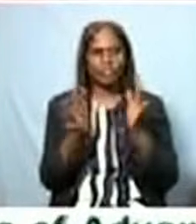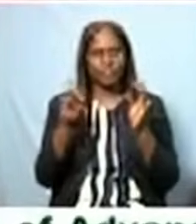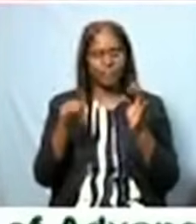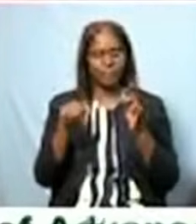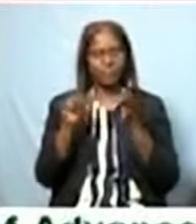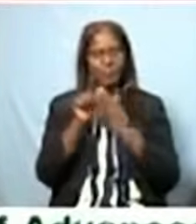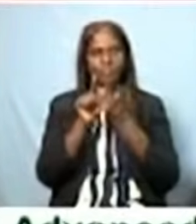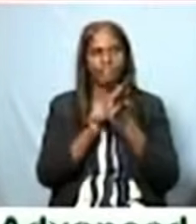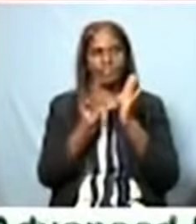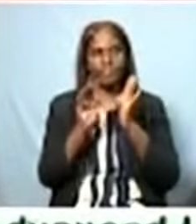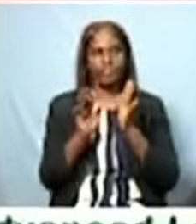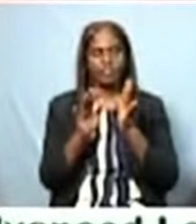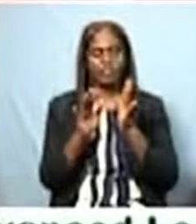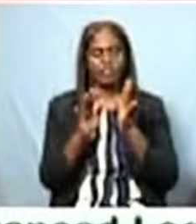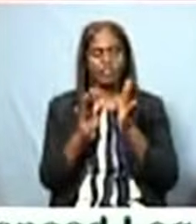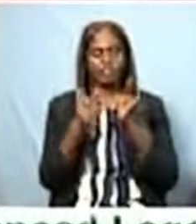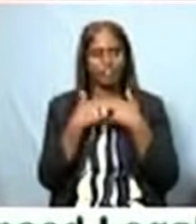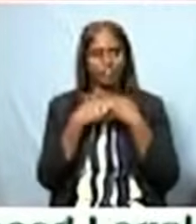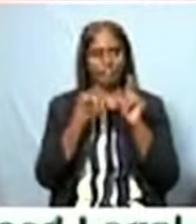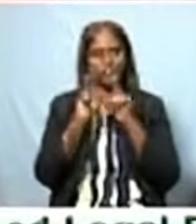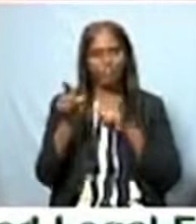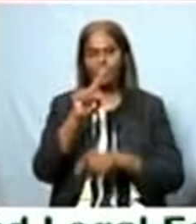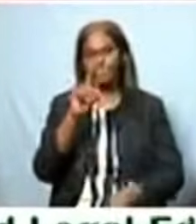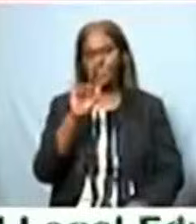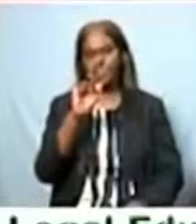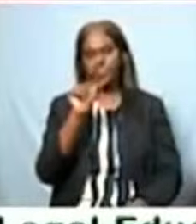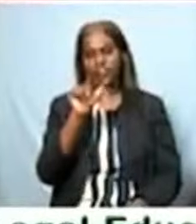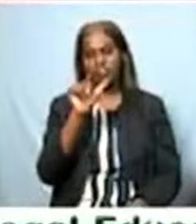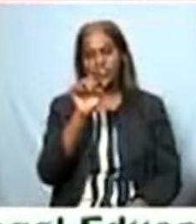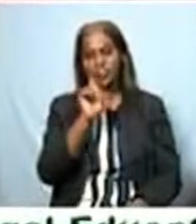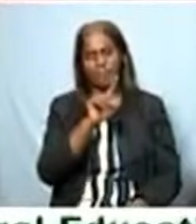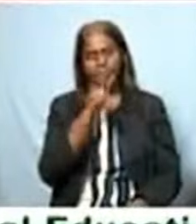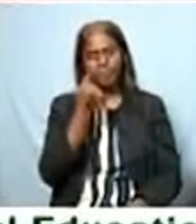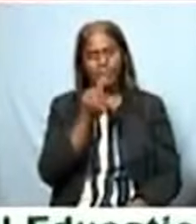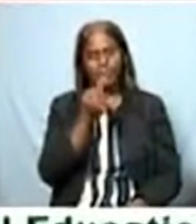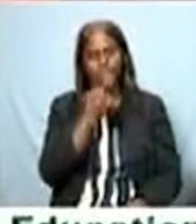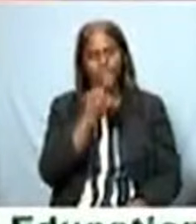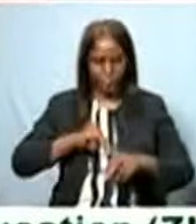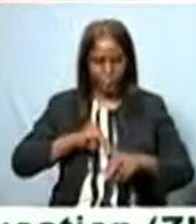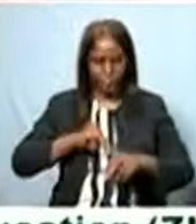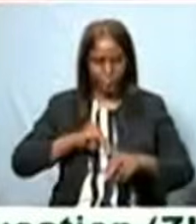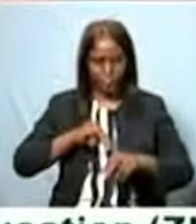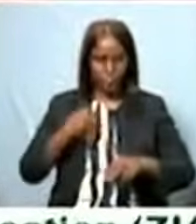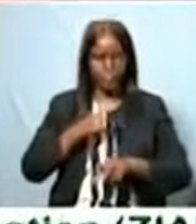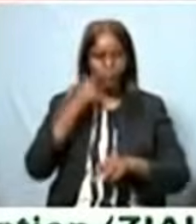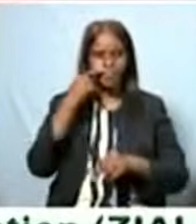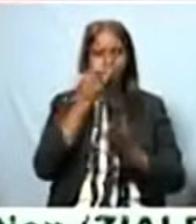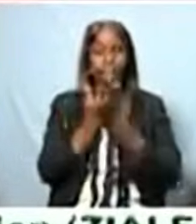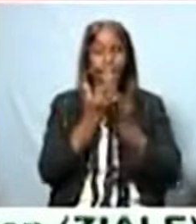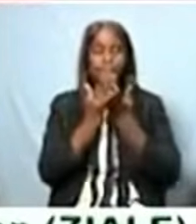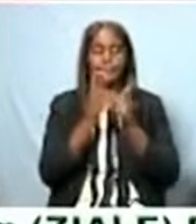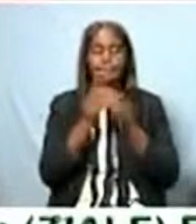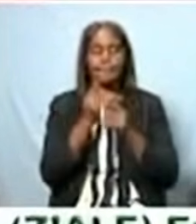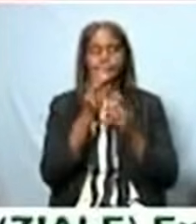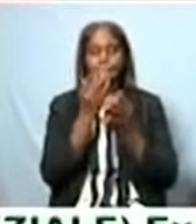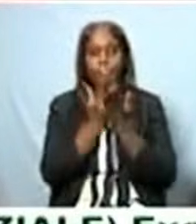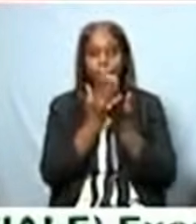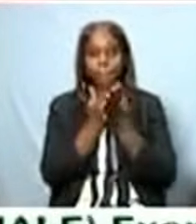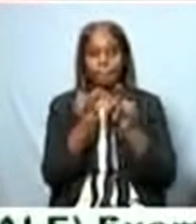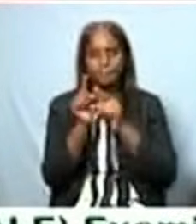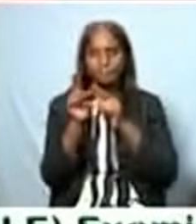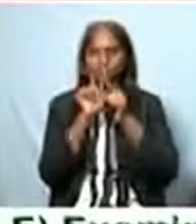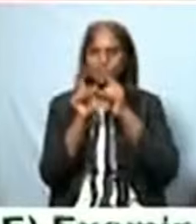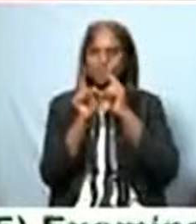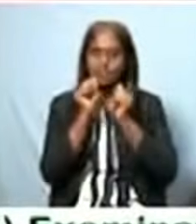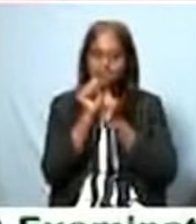lawyers. They have to go through that examination. But the honorable member for the move of the motion talked